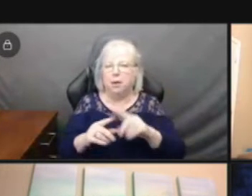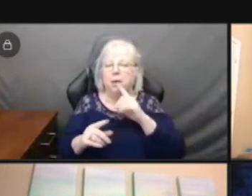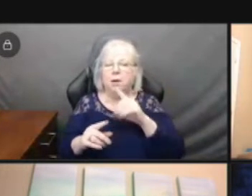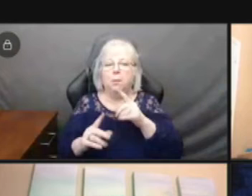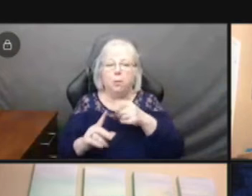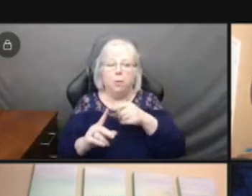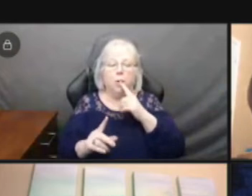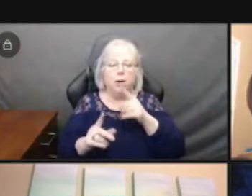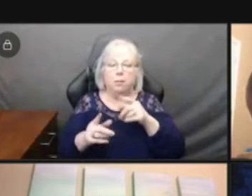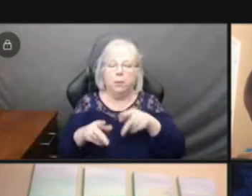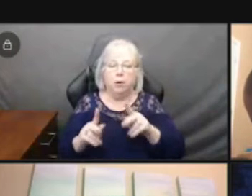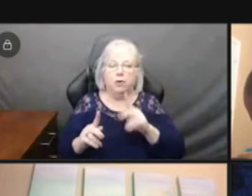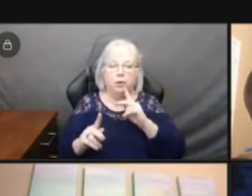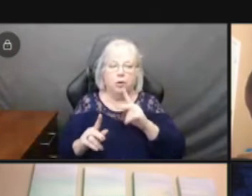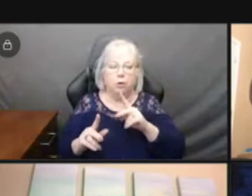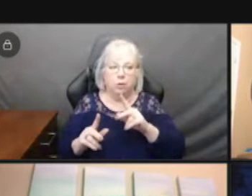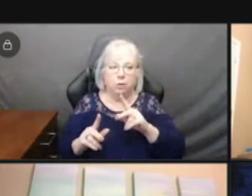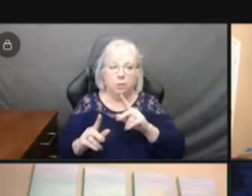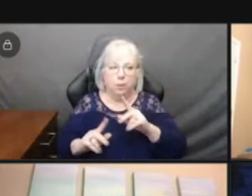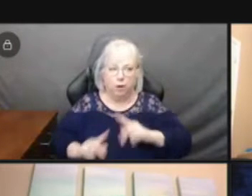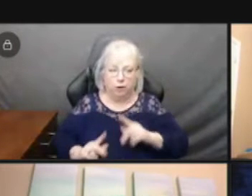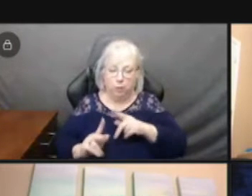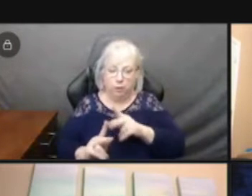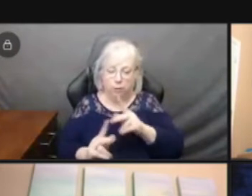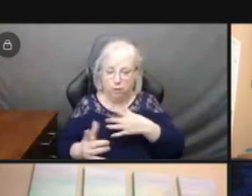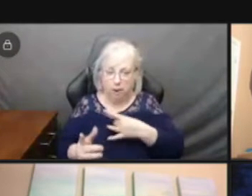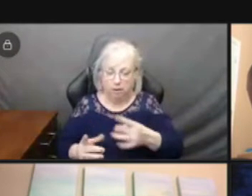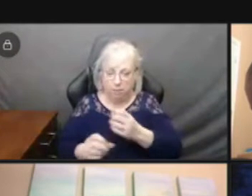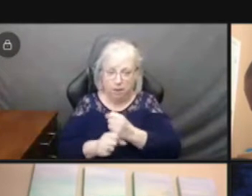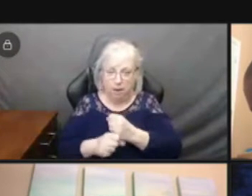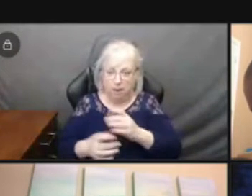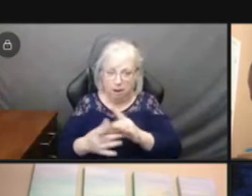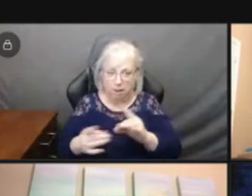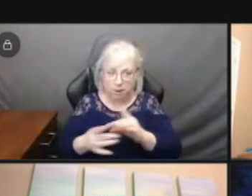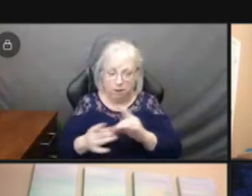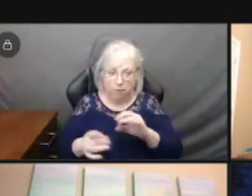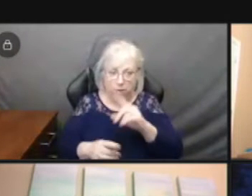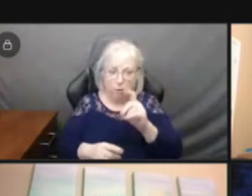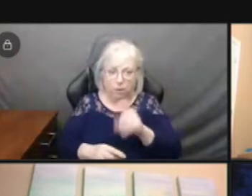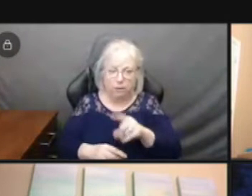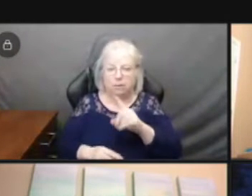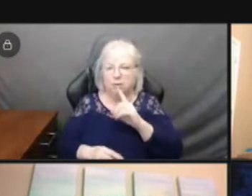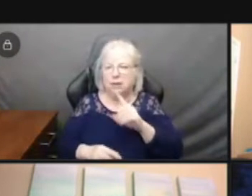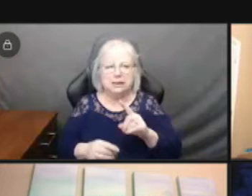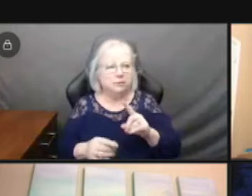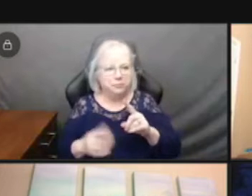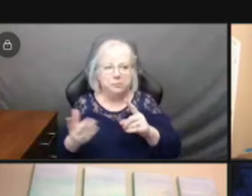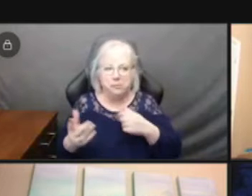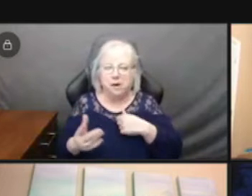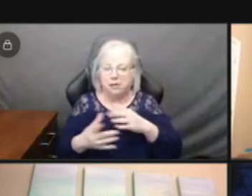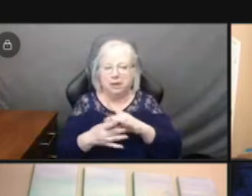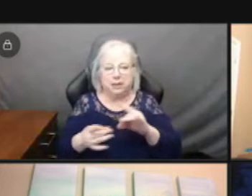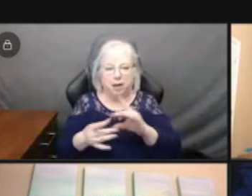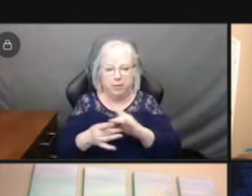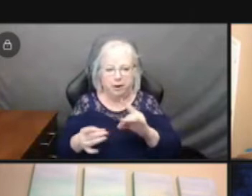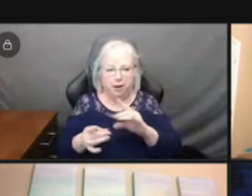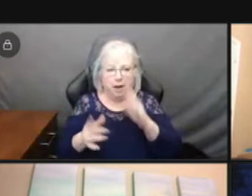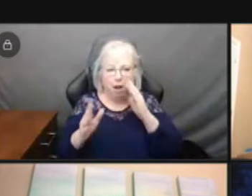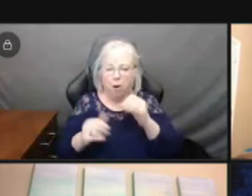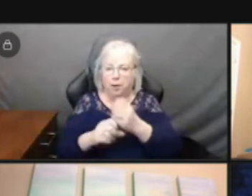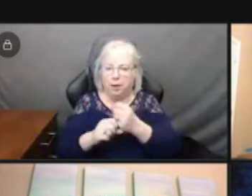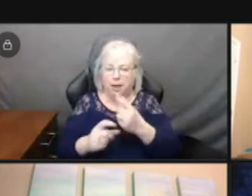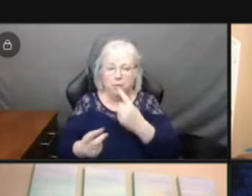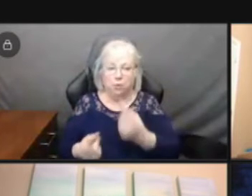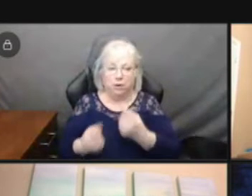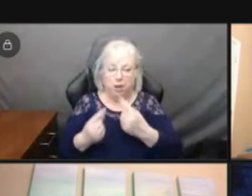Director Phillips, would you like to make a question or a comment? It's a comment, and I hope to get a response.